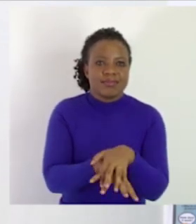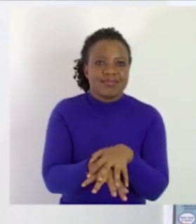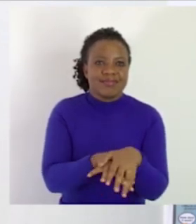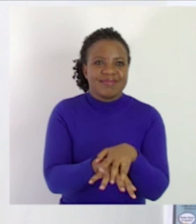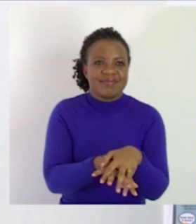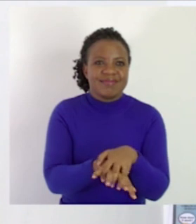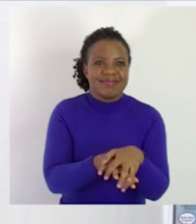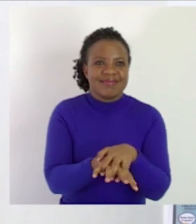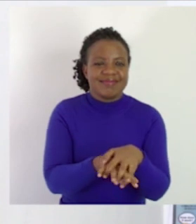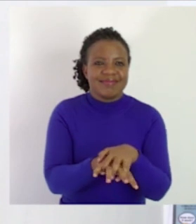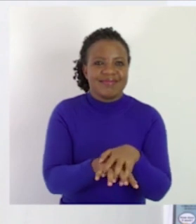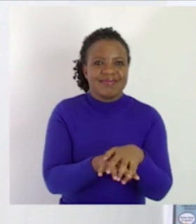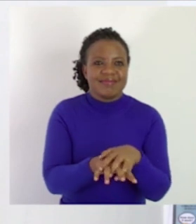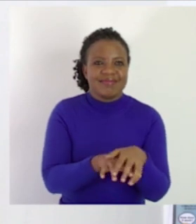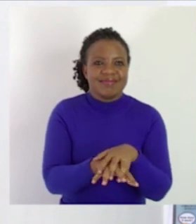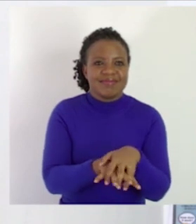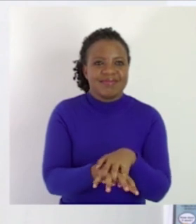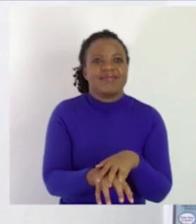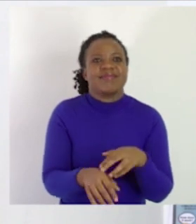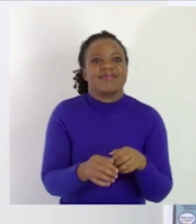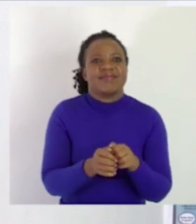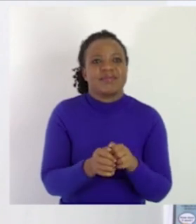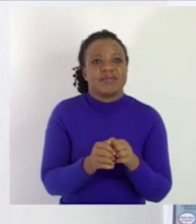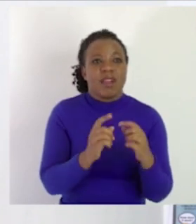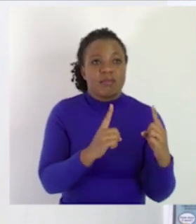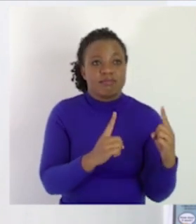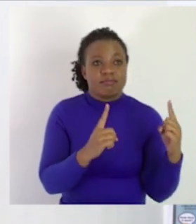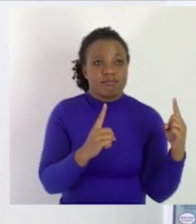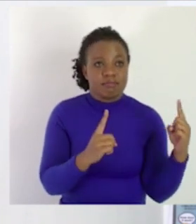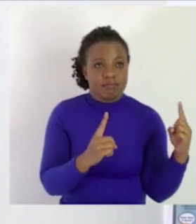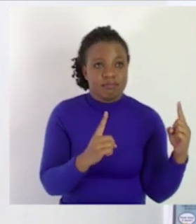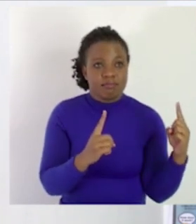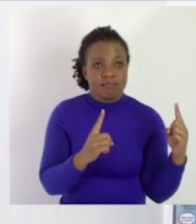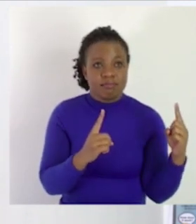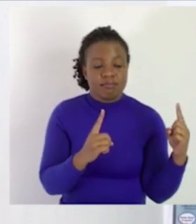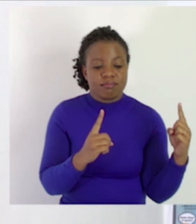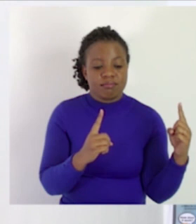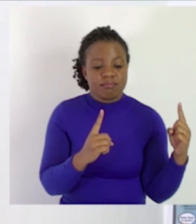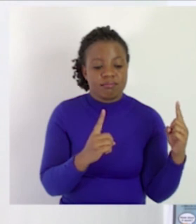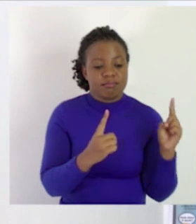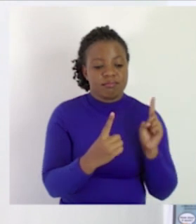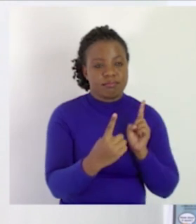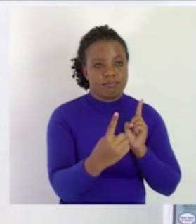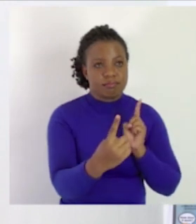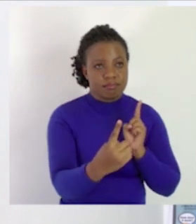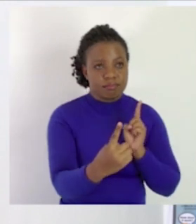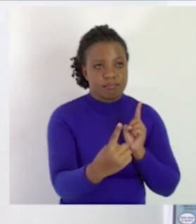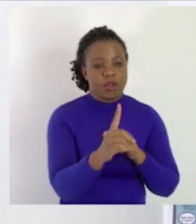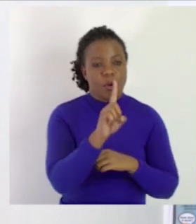the fingers, and we stretch our hands to signify the